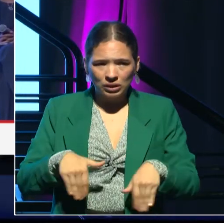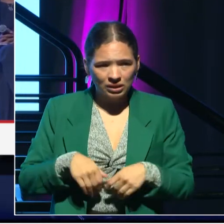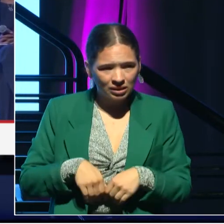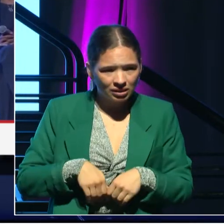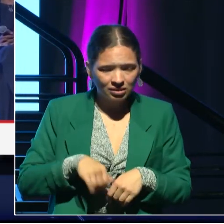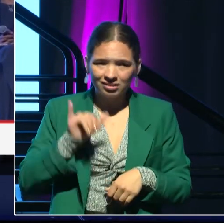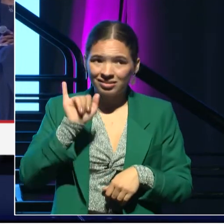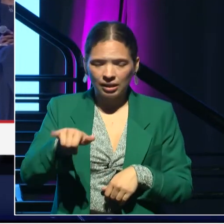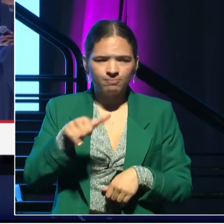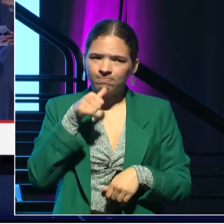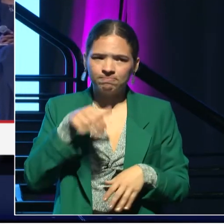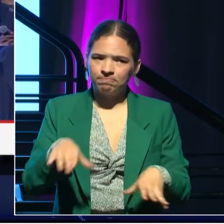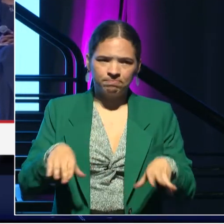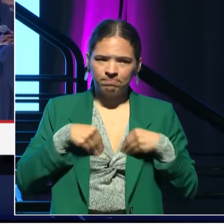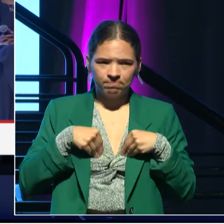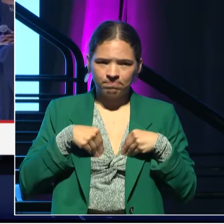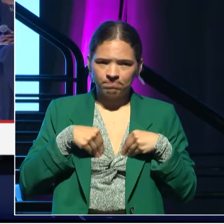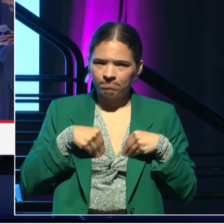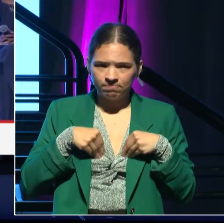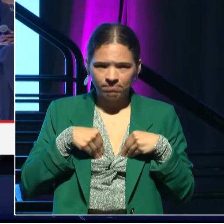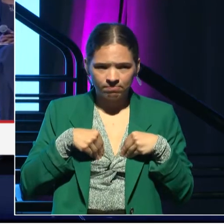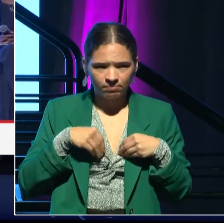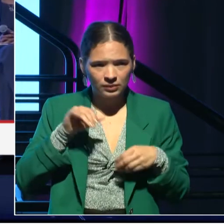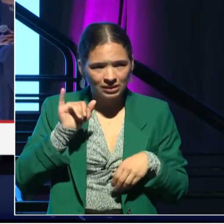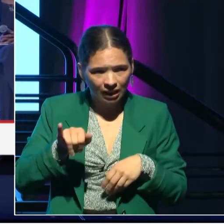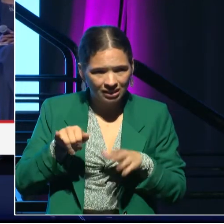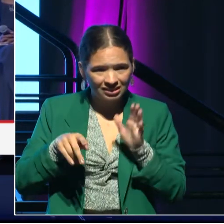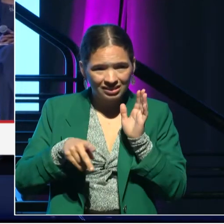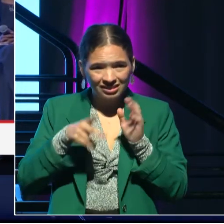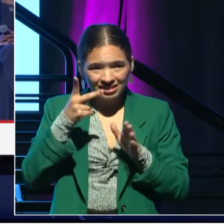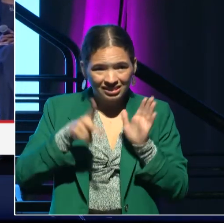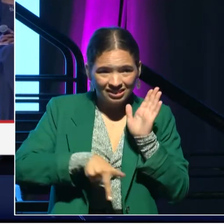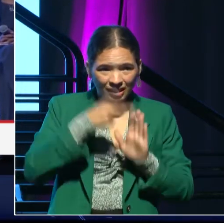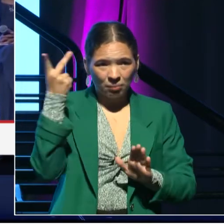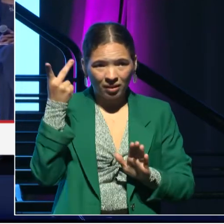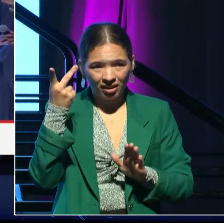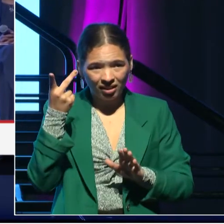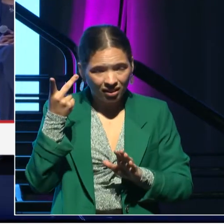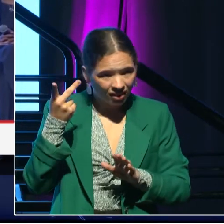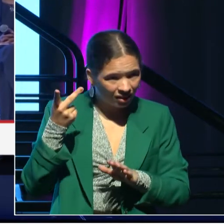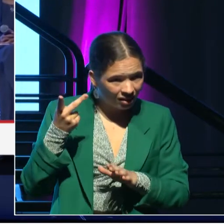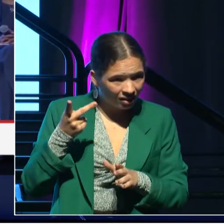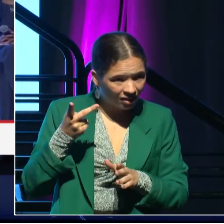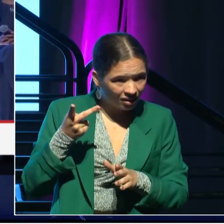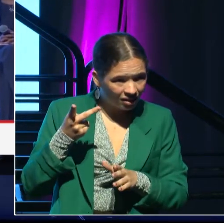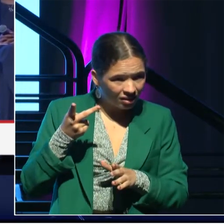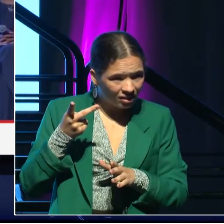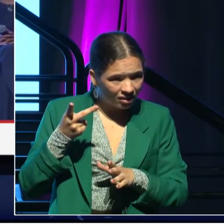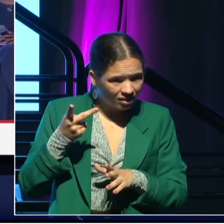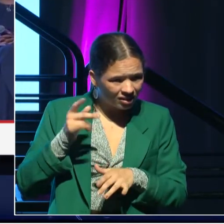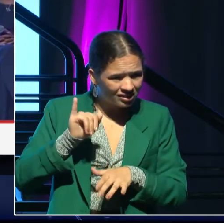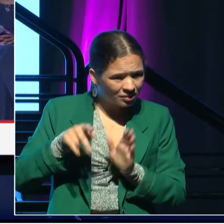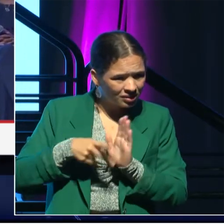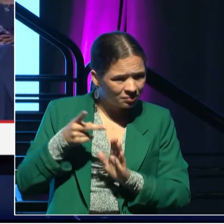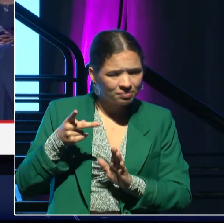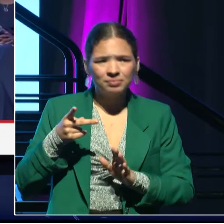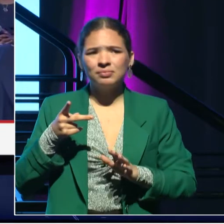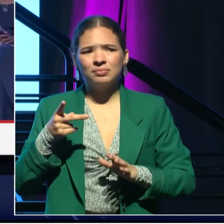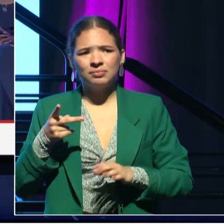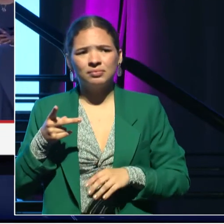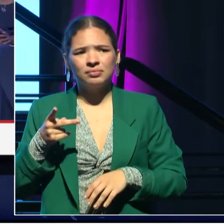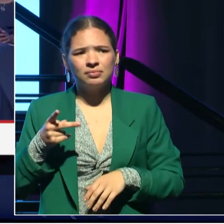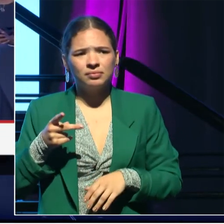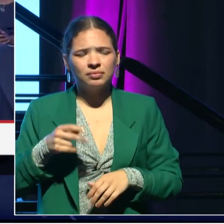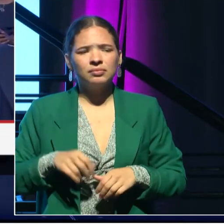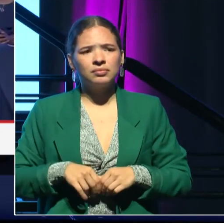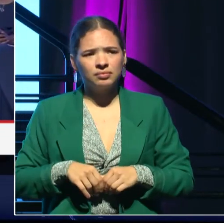have this dual crisis in this country of maternal mortality and severe morbidity. And because we understand the nature of